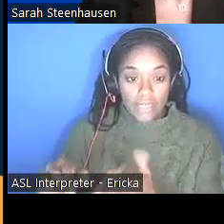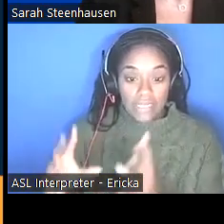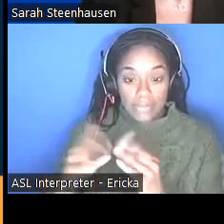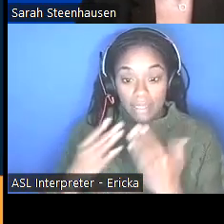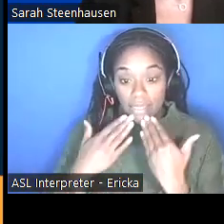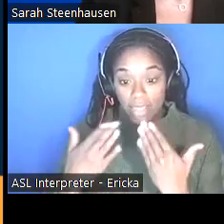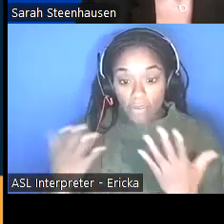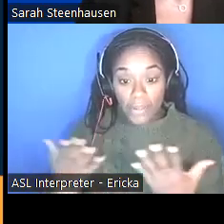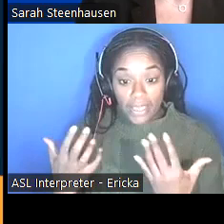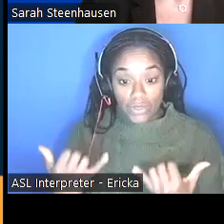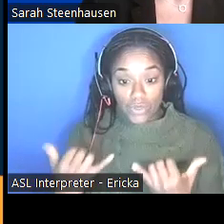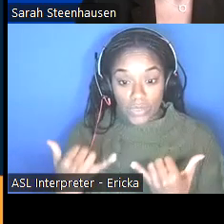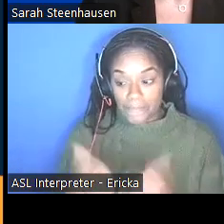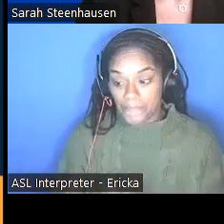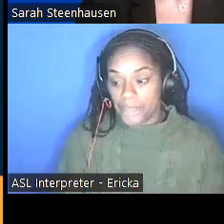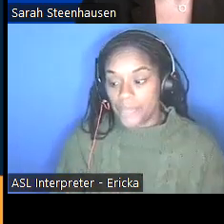today.